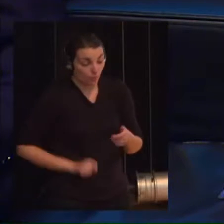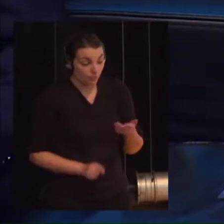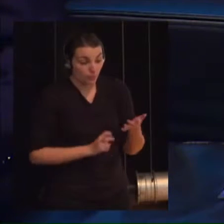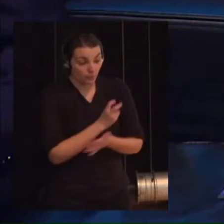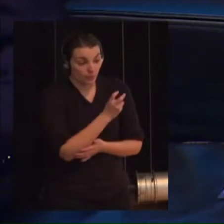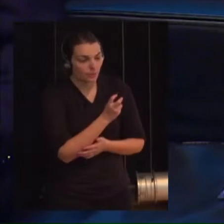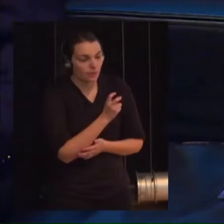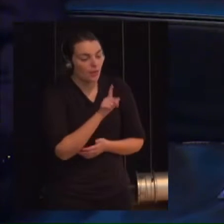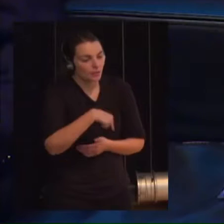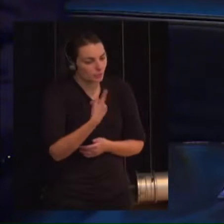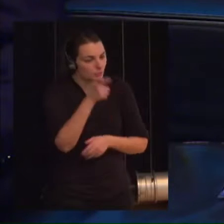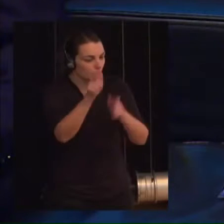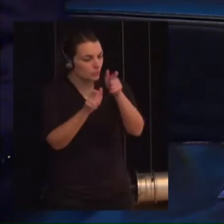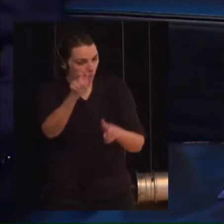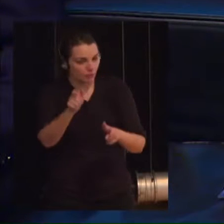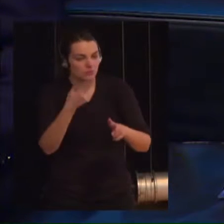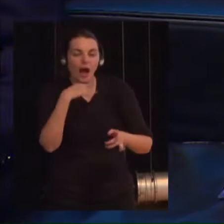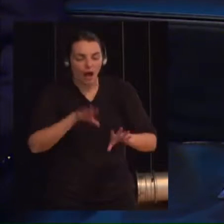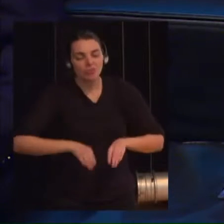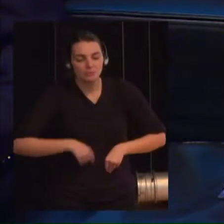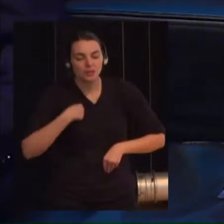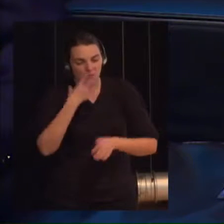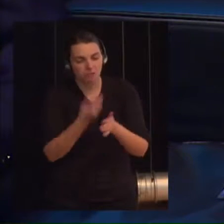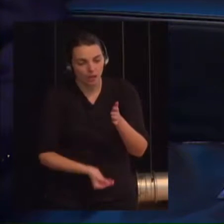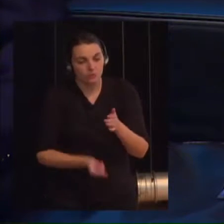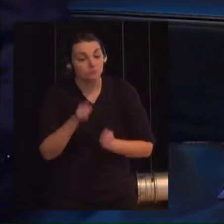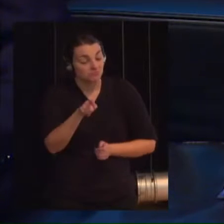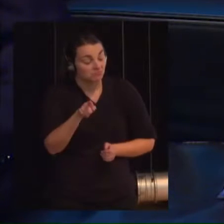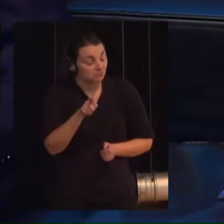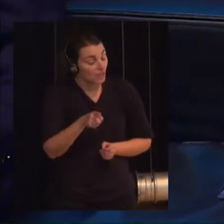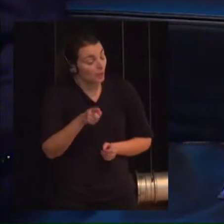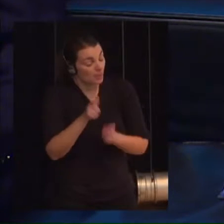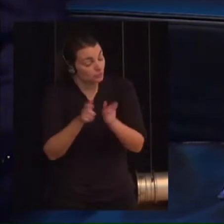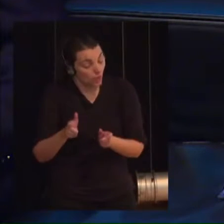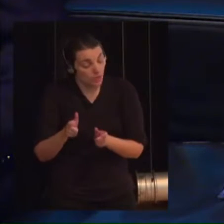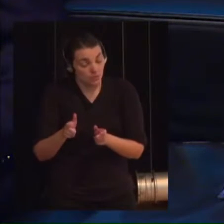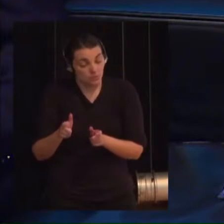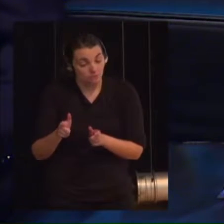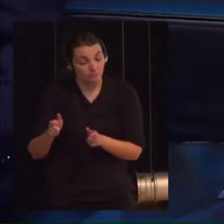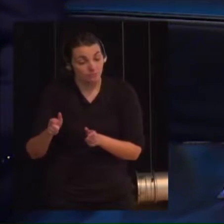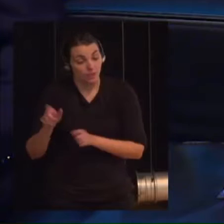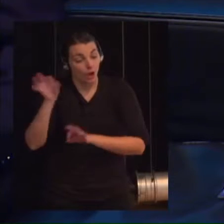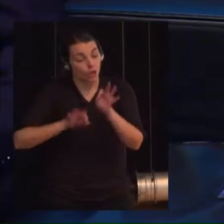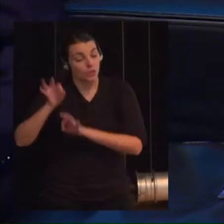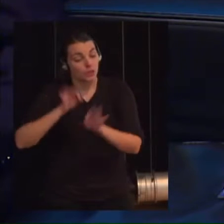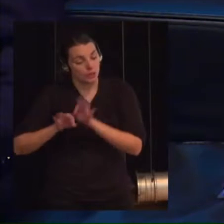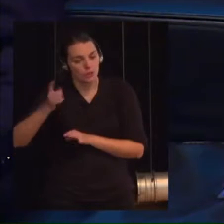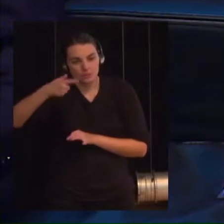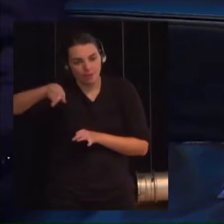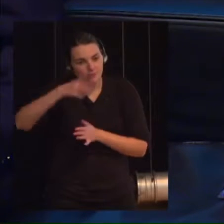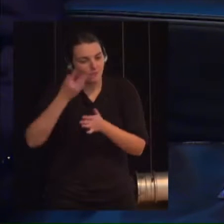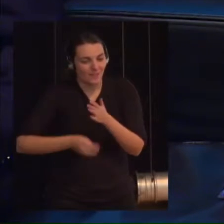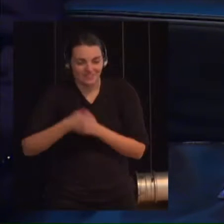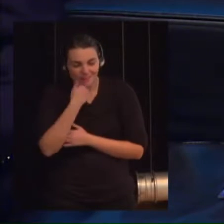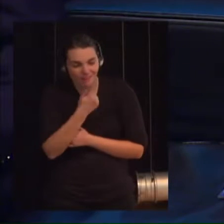mistakes. and I've said, I would say this even more true with the corporate sector, which I've spent a lot of time writing about business